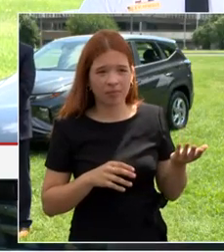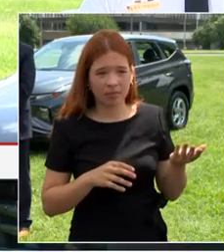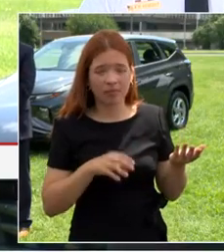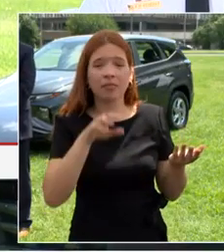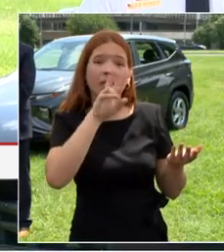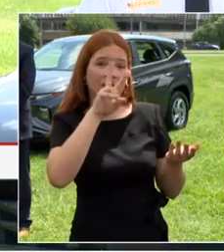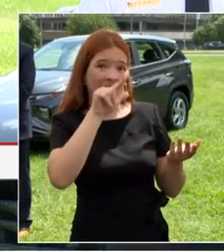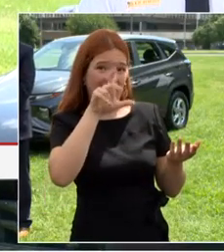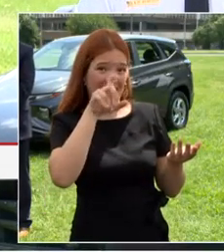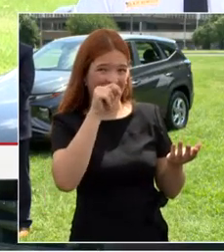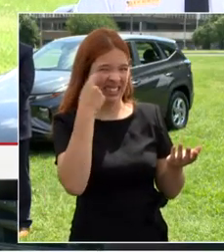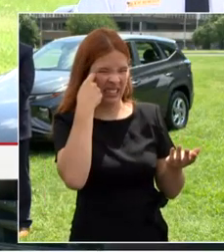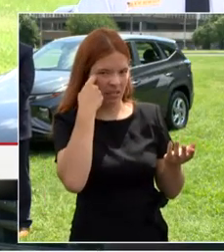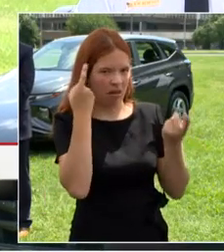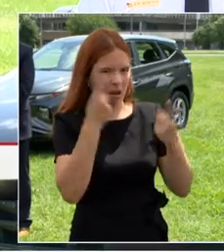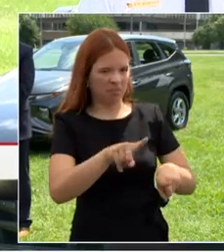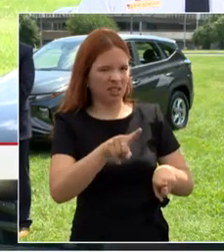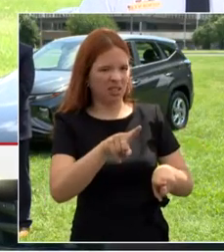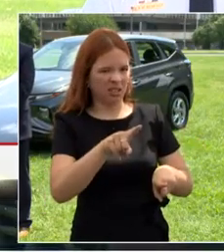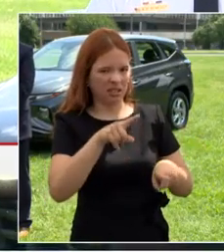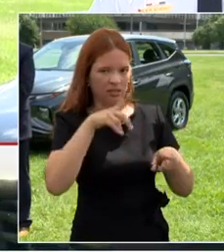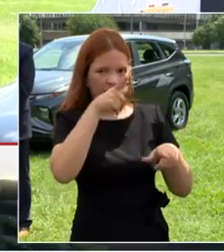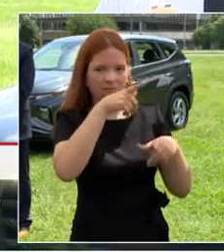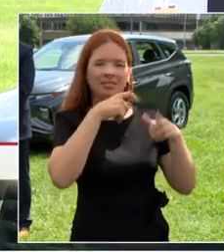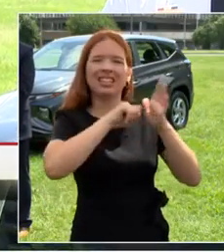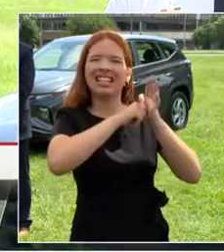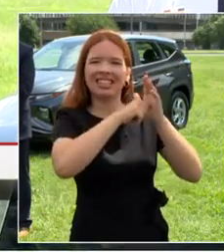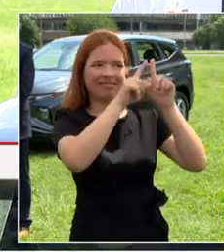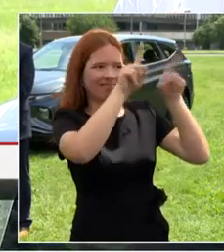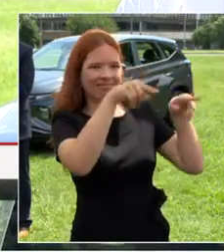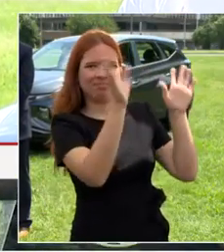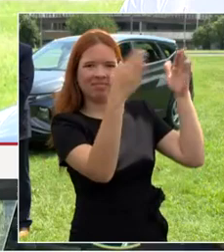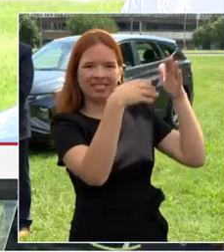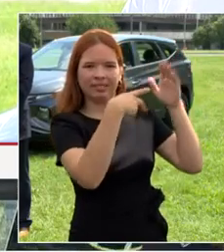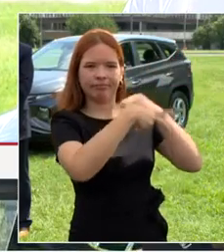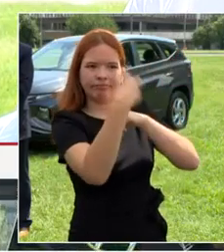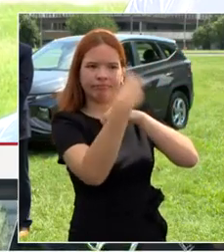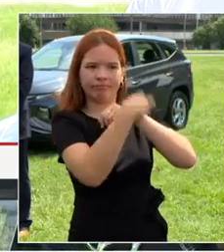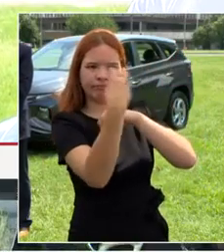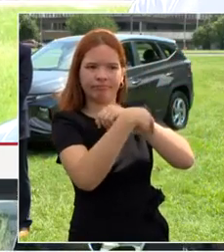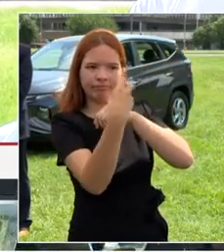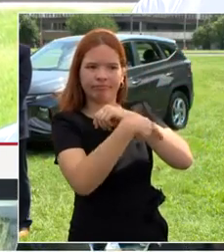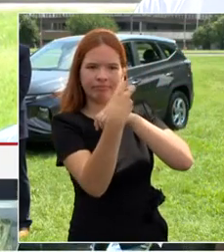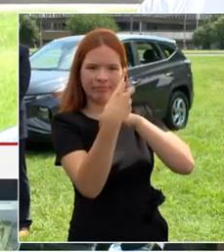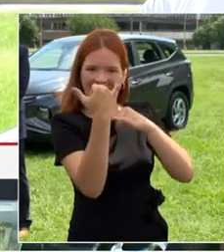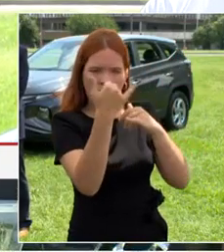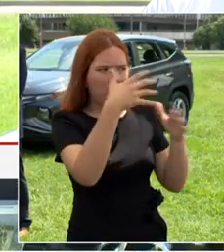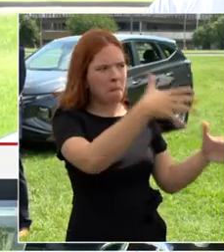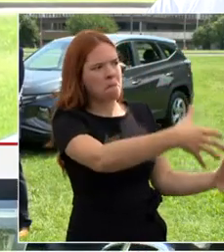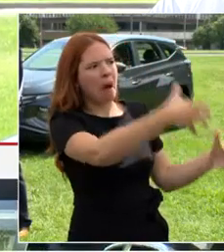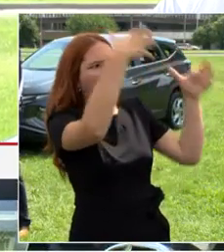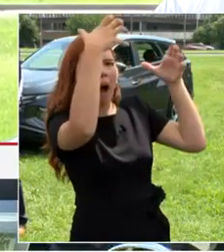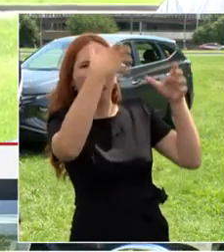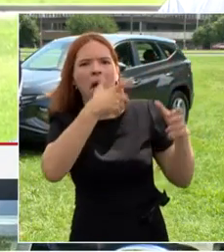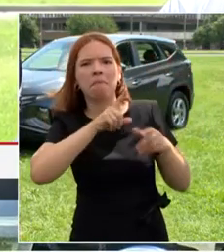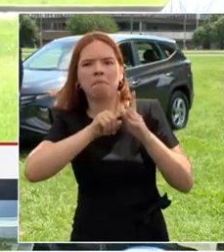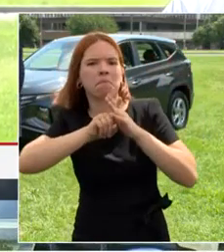from the valet stand and then almost managed to take a car from where it was parked. Do you think they're casing out where the cars are where the